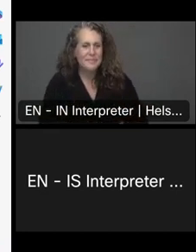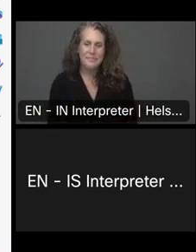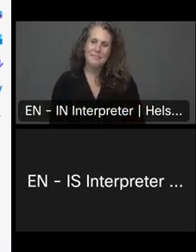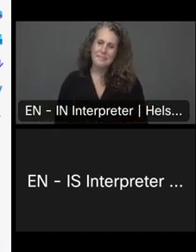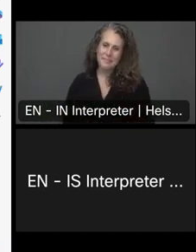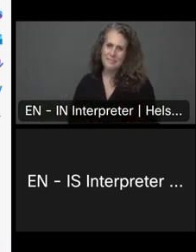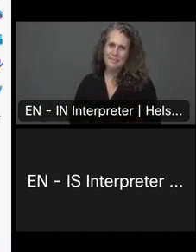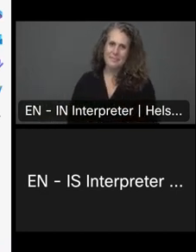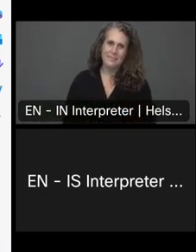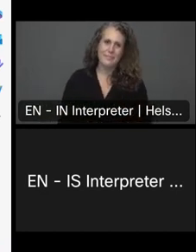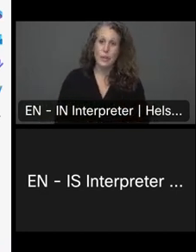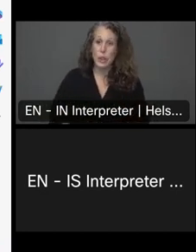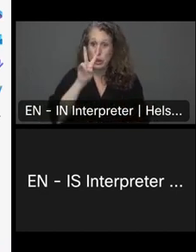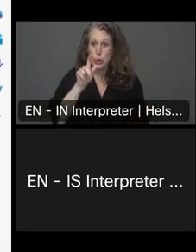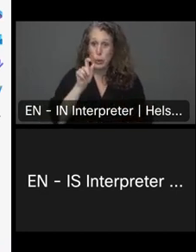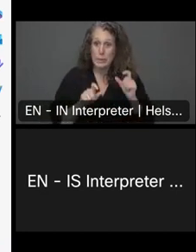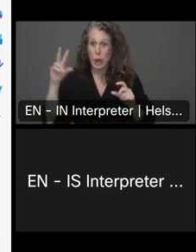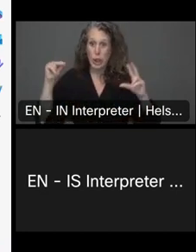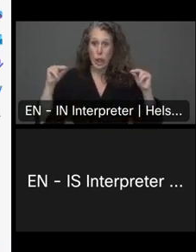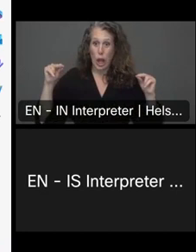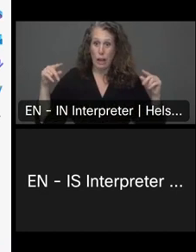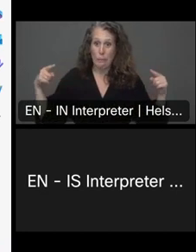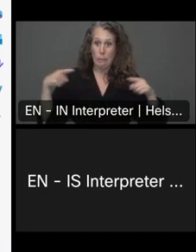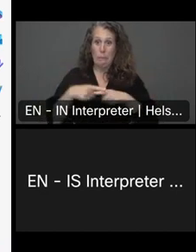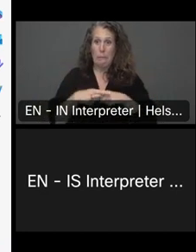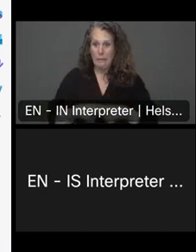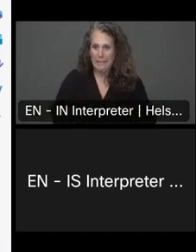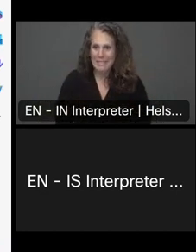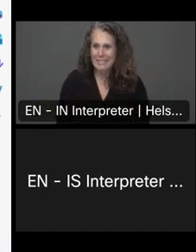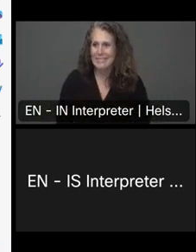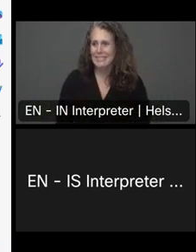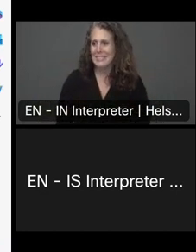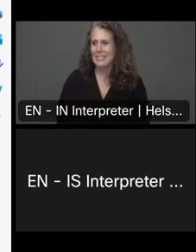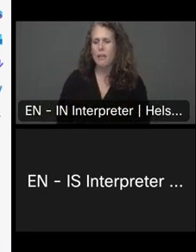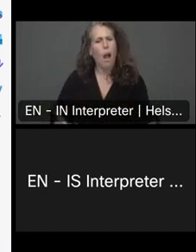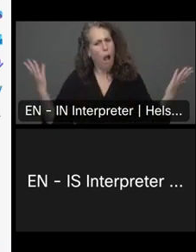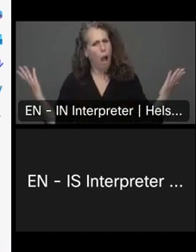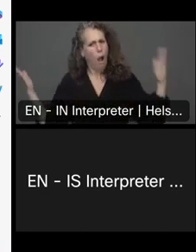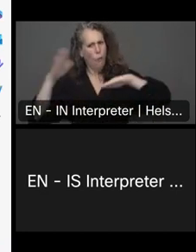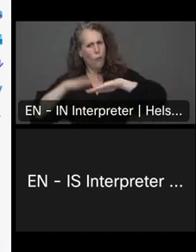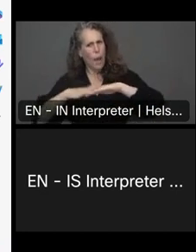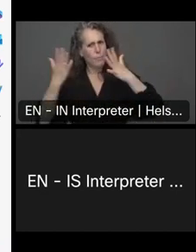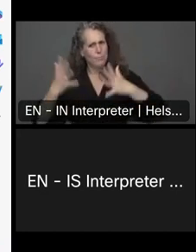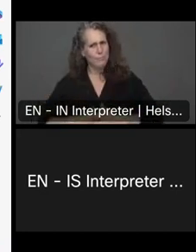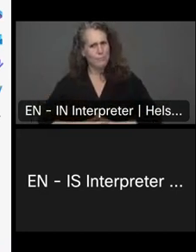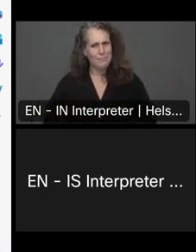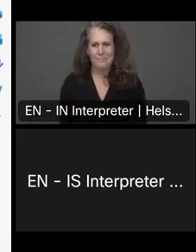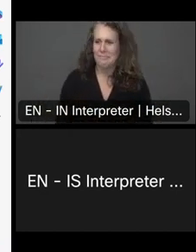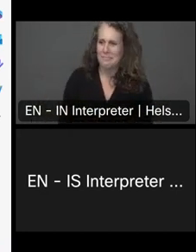Two people speaking simultaneously. That's overlap, Mark. There's a overlap.